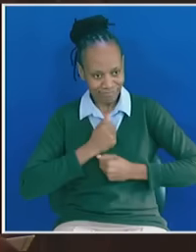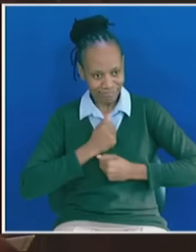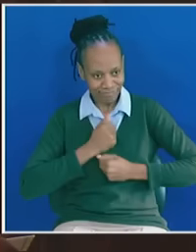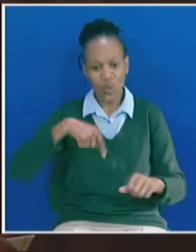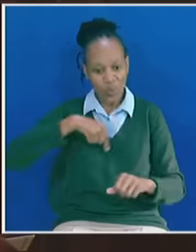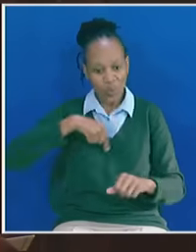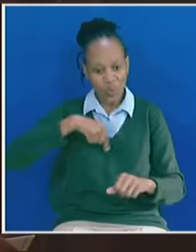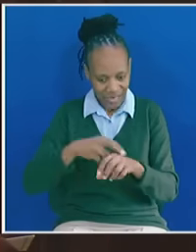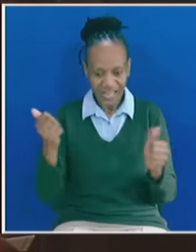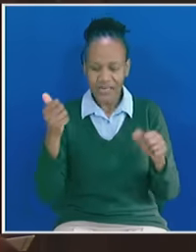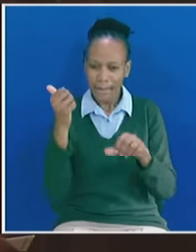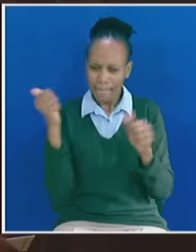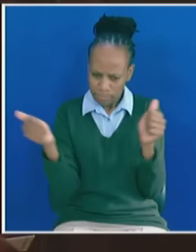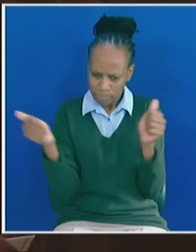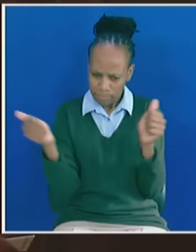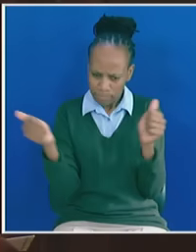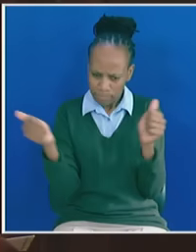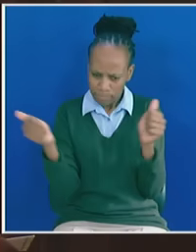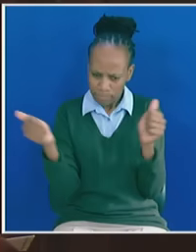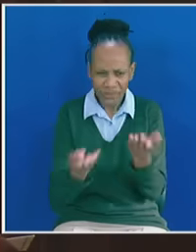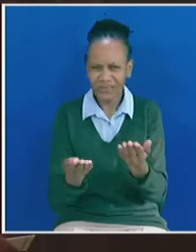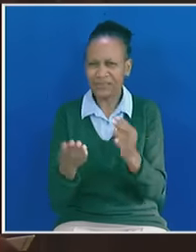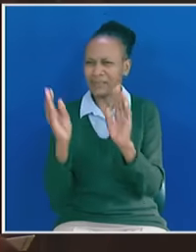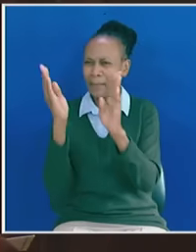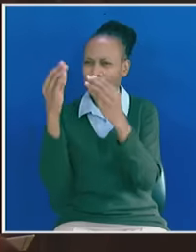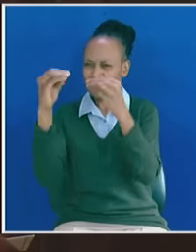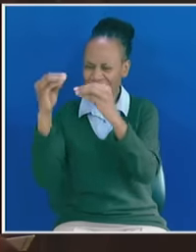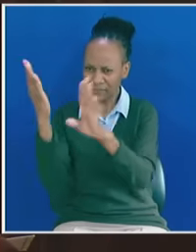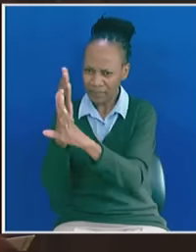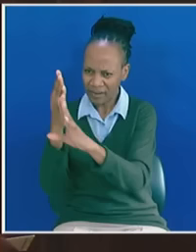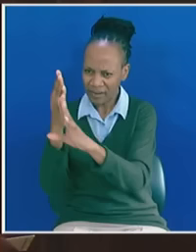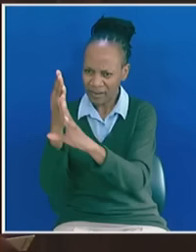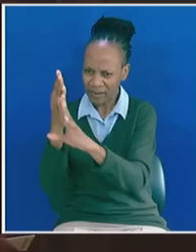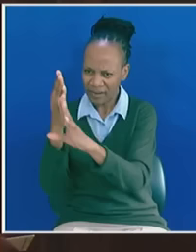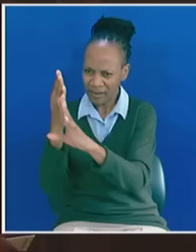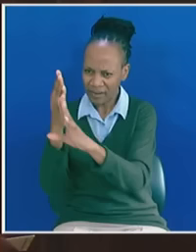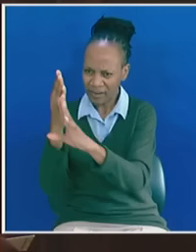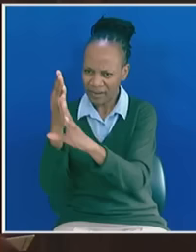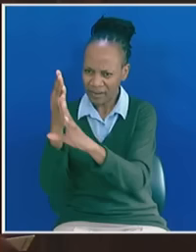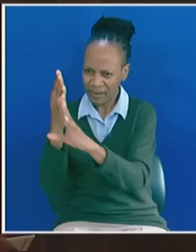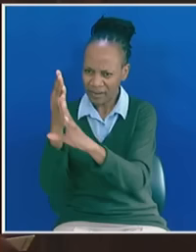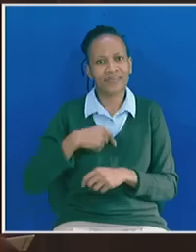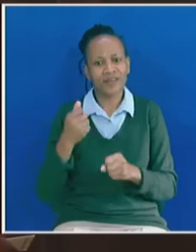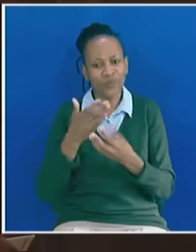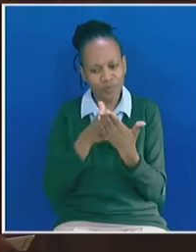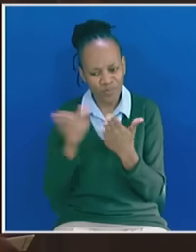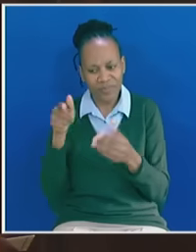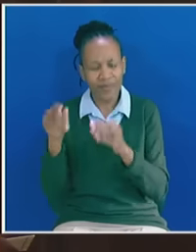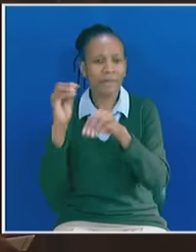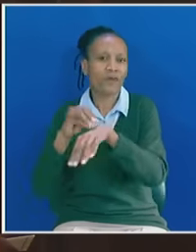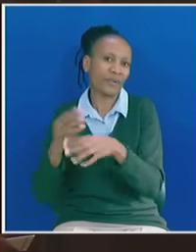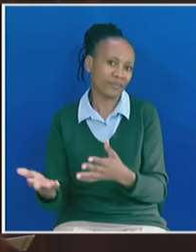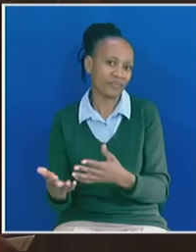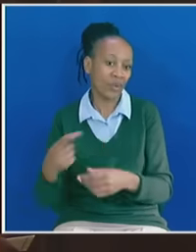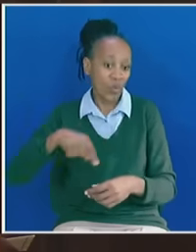partnership between civil society, private sector, and communities to fight this scourge. The prosperity and advancement of our country